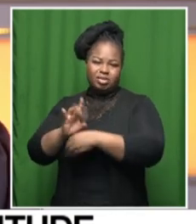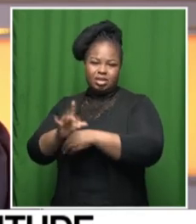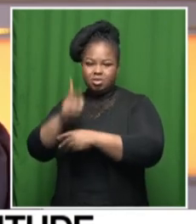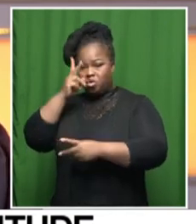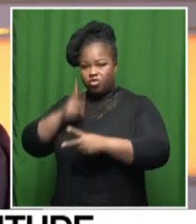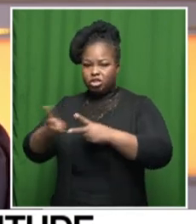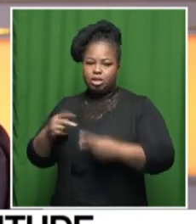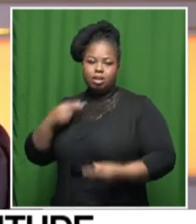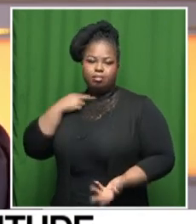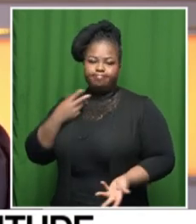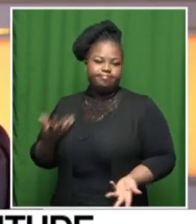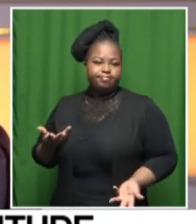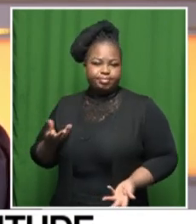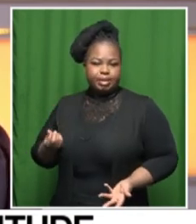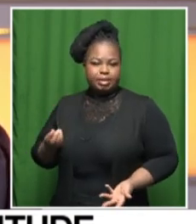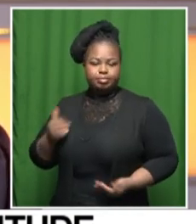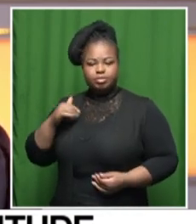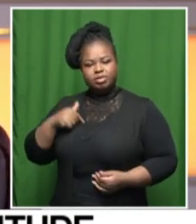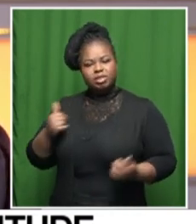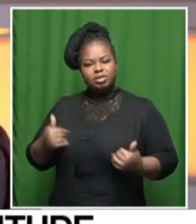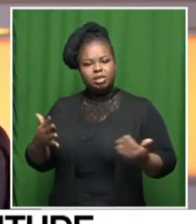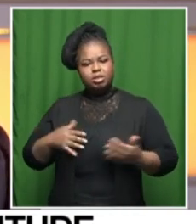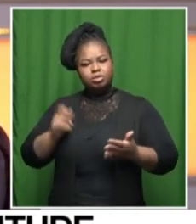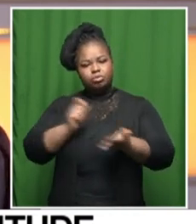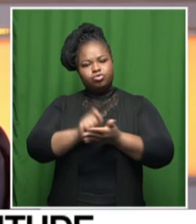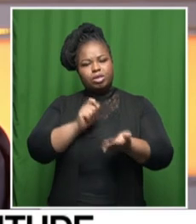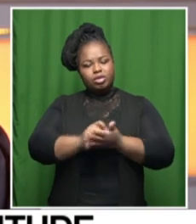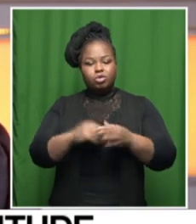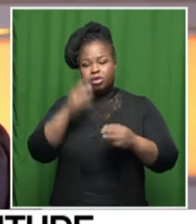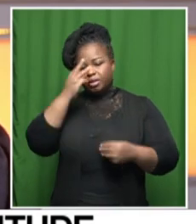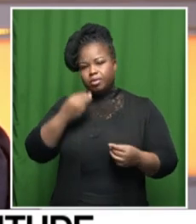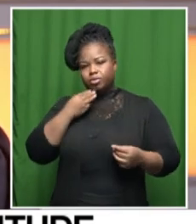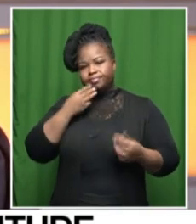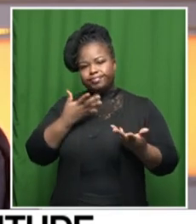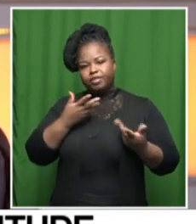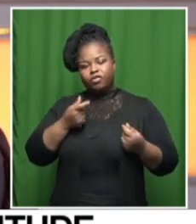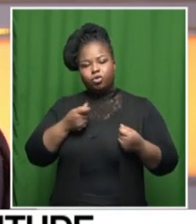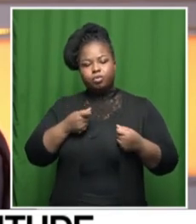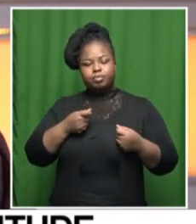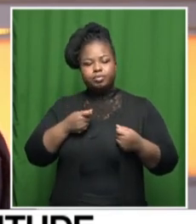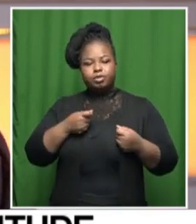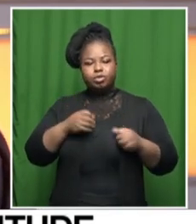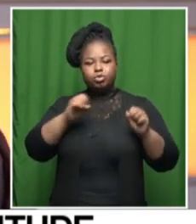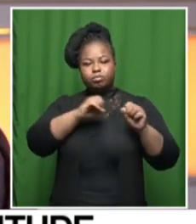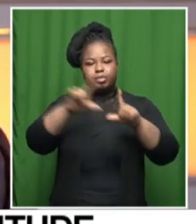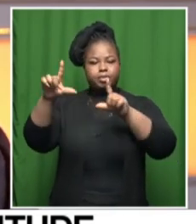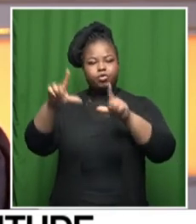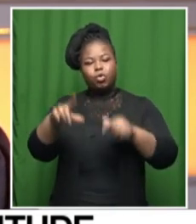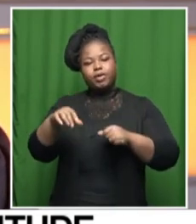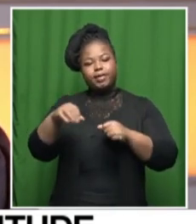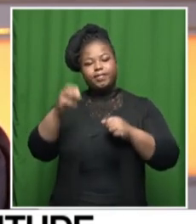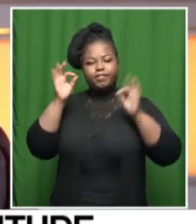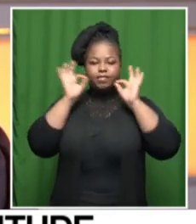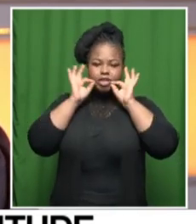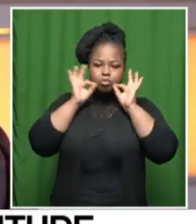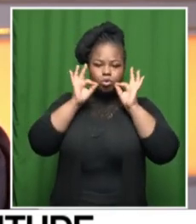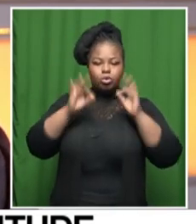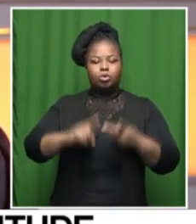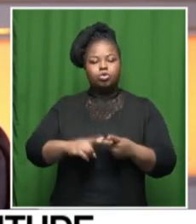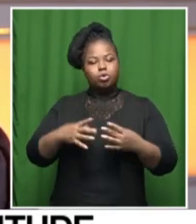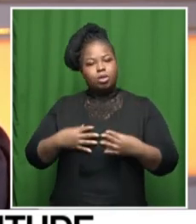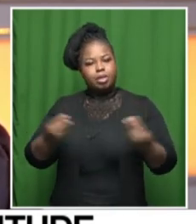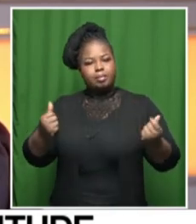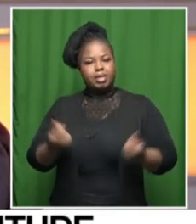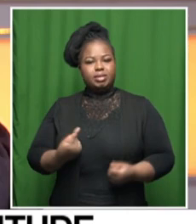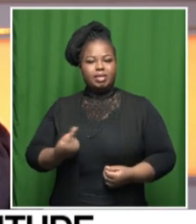on. So I just started randomly writing posts on Facebook to heal myself and to let it